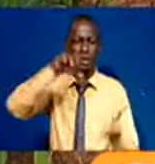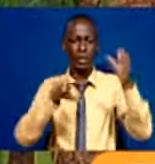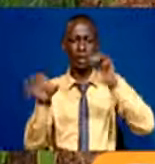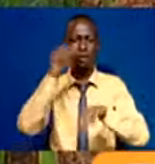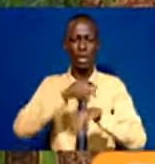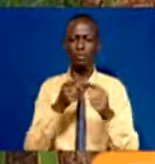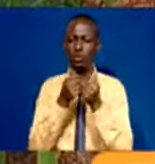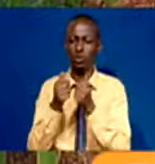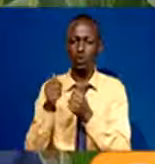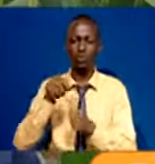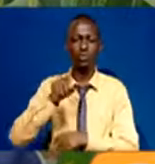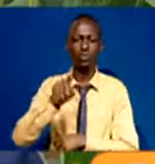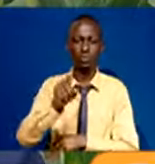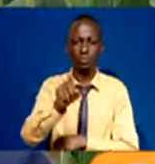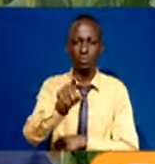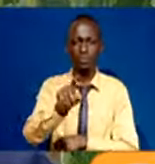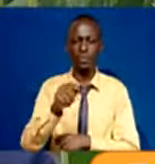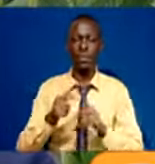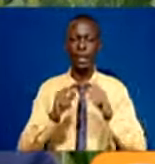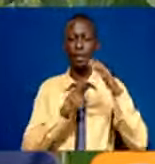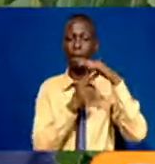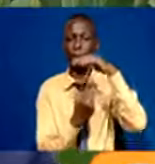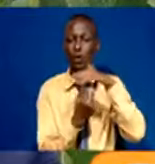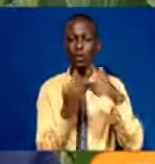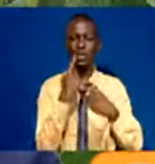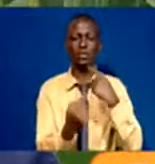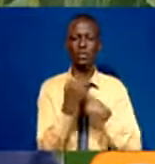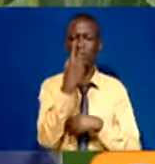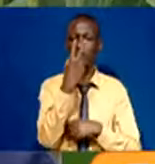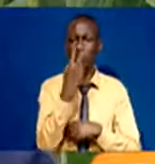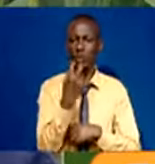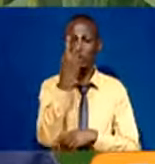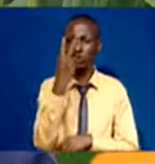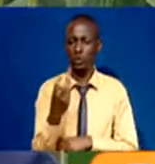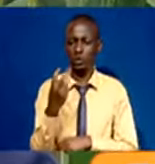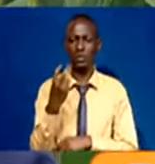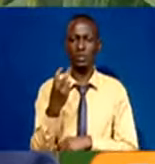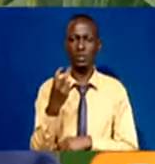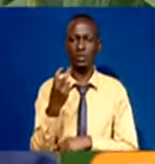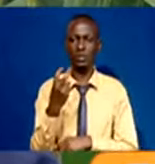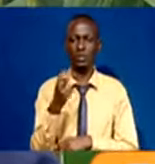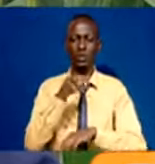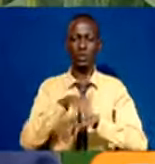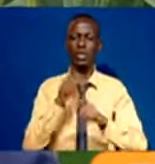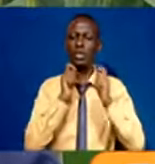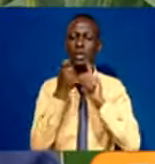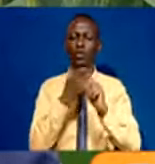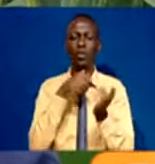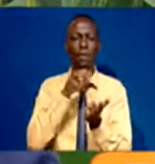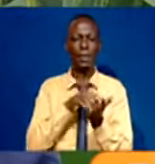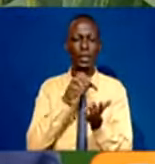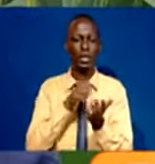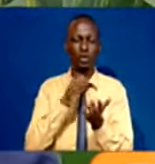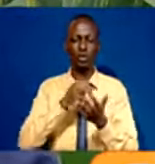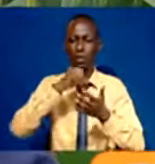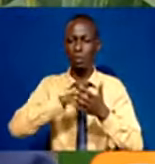fall armyworms. When the project started in 2020, we took interviews from Machakos, Kitui,